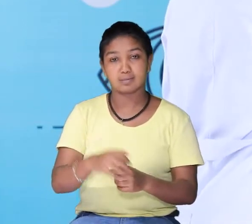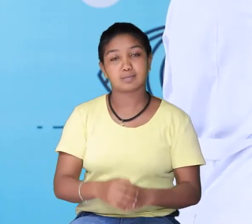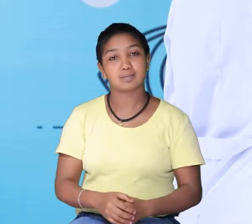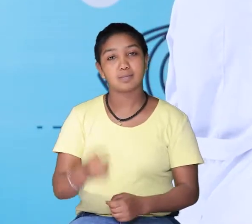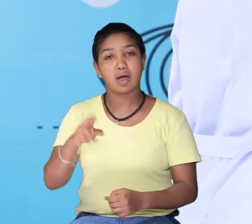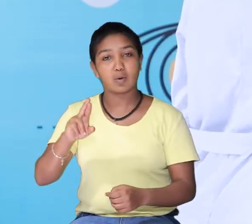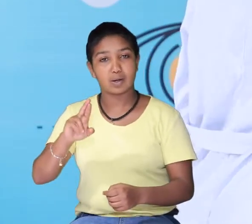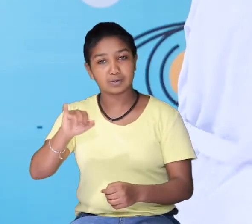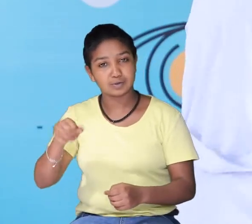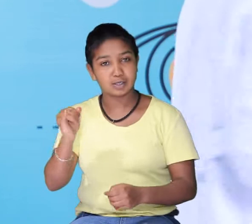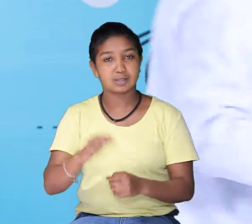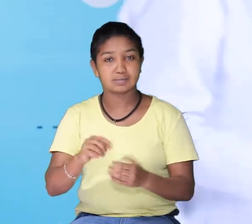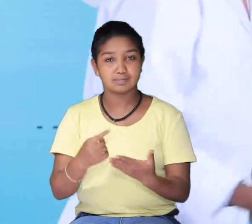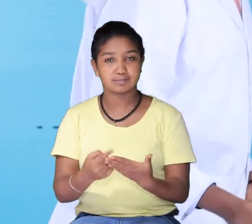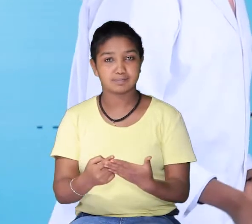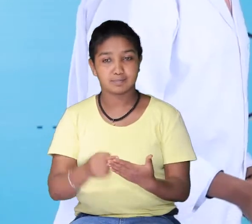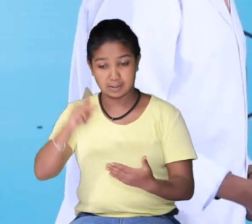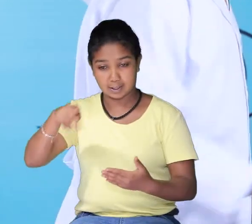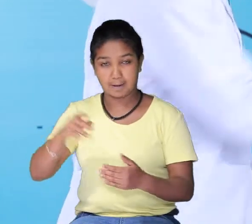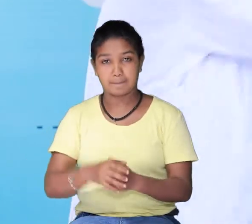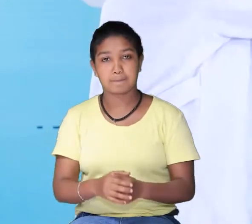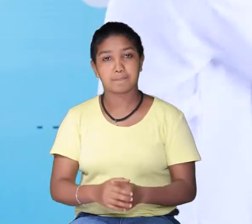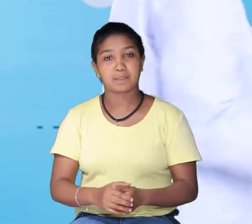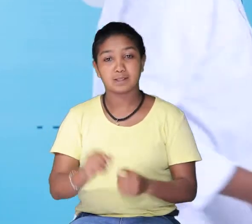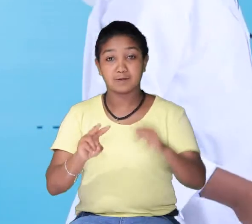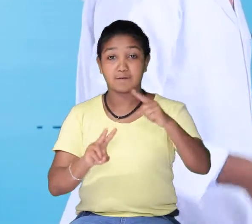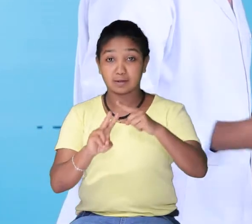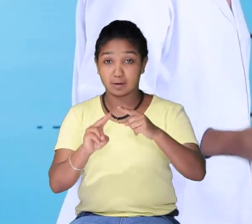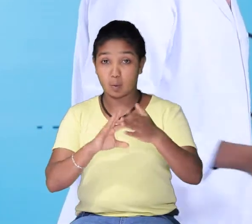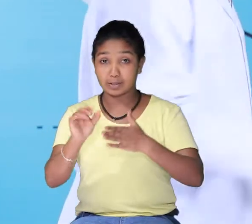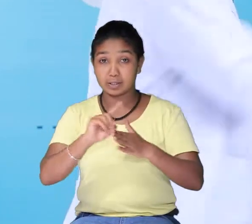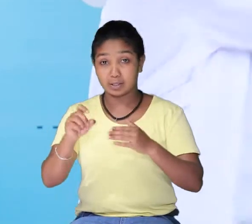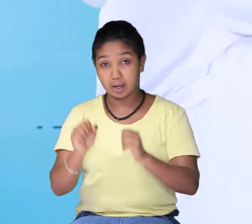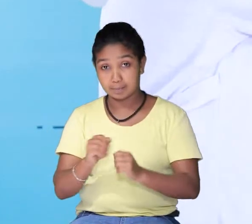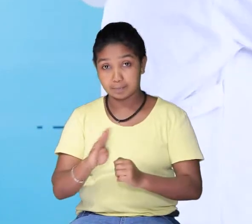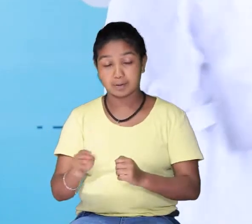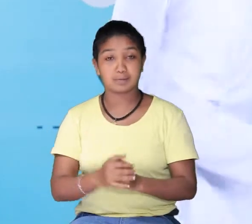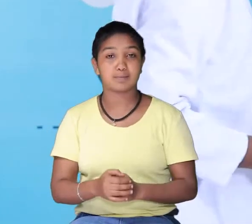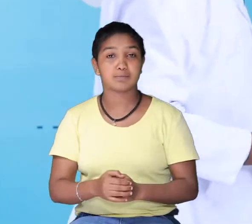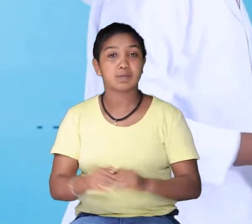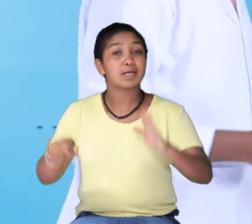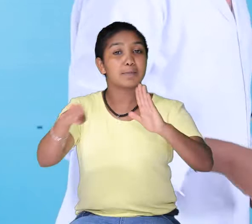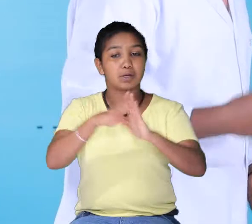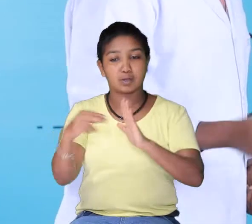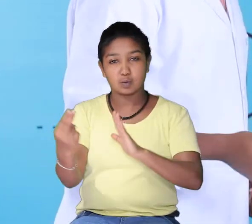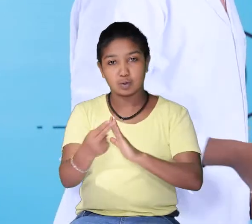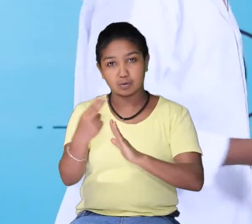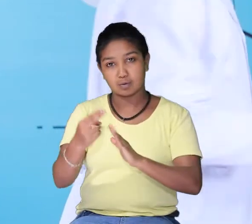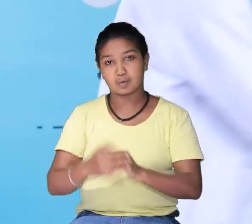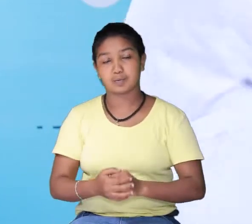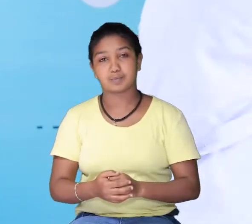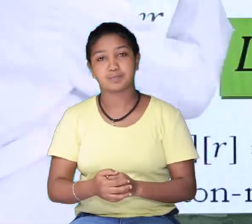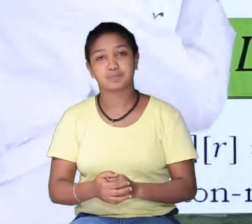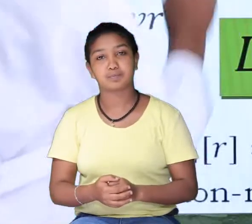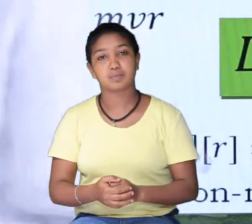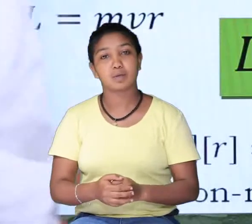I, Ry in the J, Rz in the K. It's a vector quantity. It can be represented using a unit vector